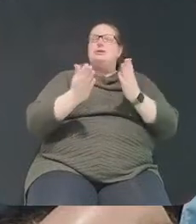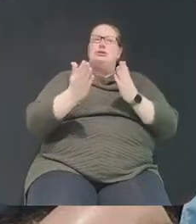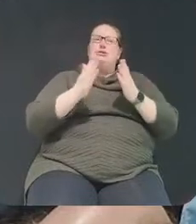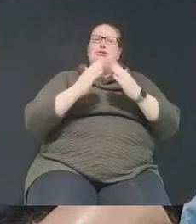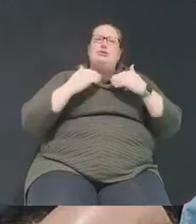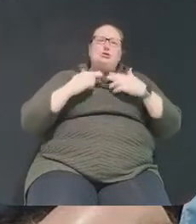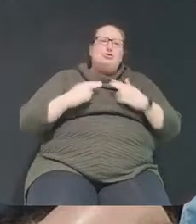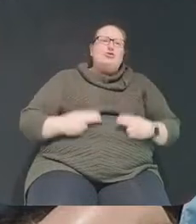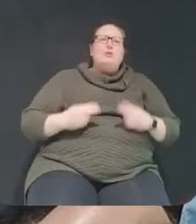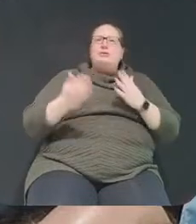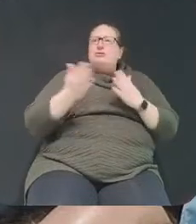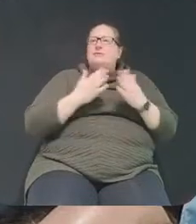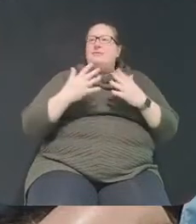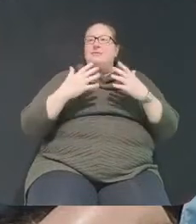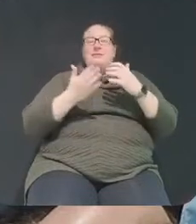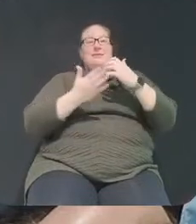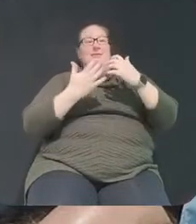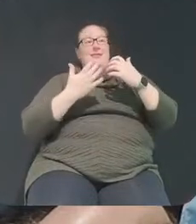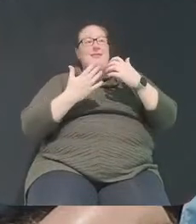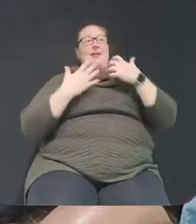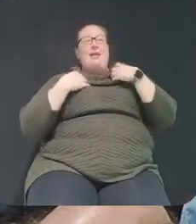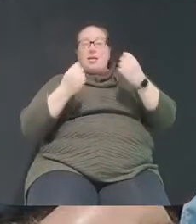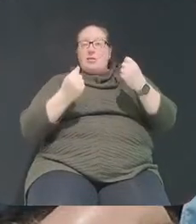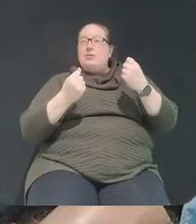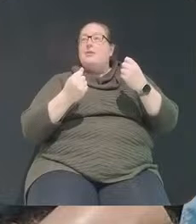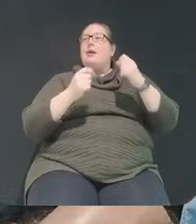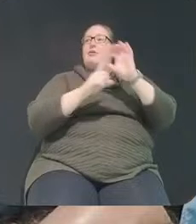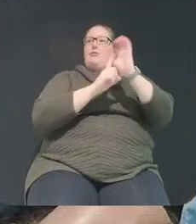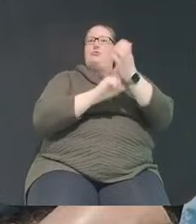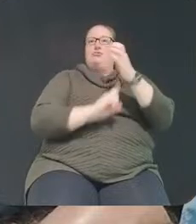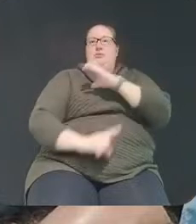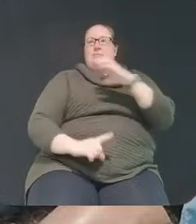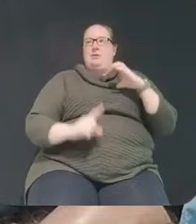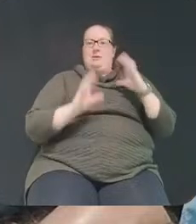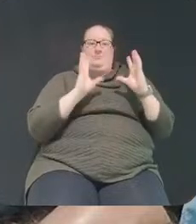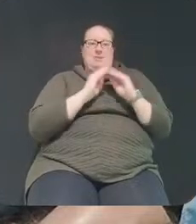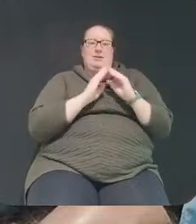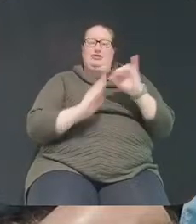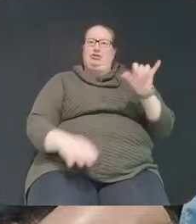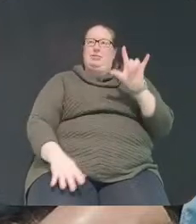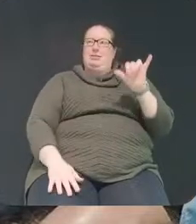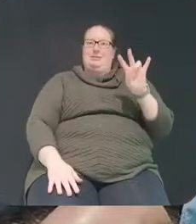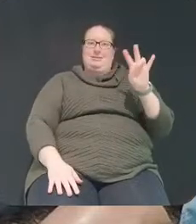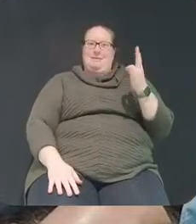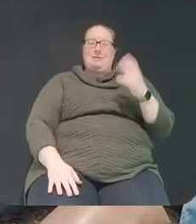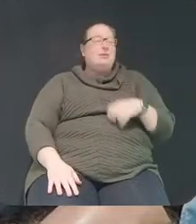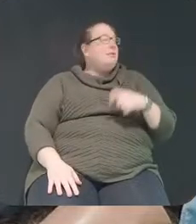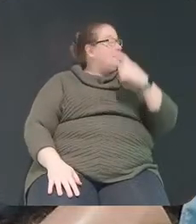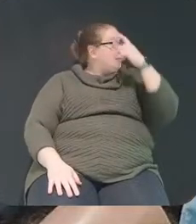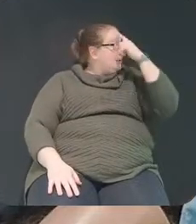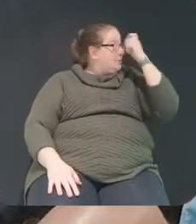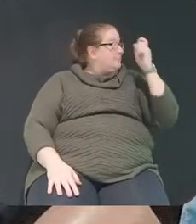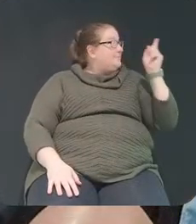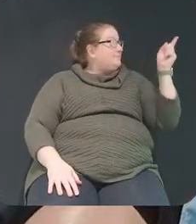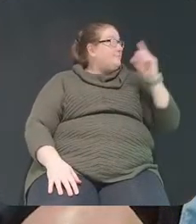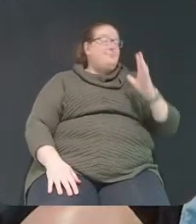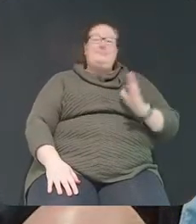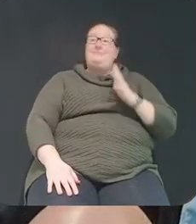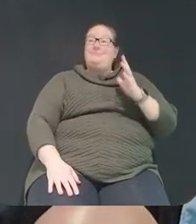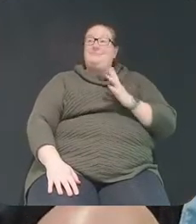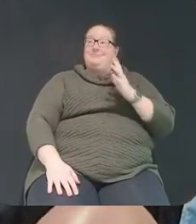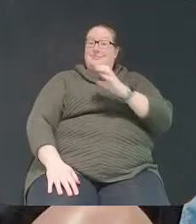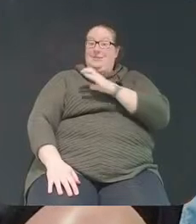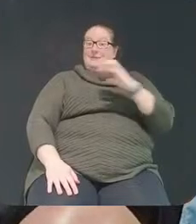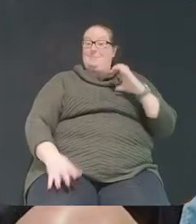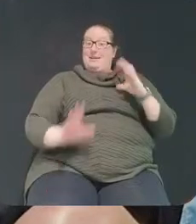Services, Health, and Culture Committee meeting on July 7th. Since this was an official committee meeting,